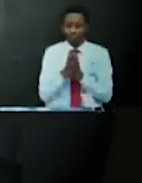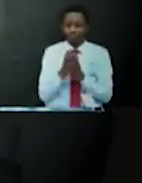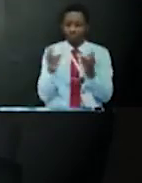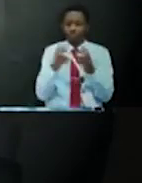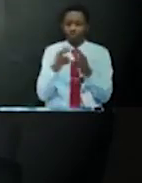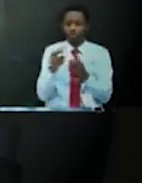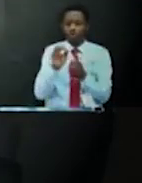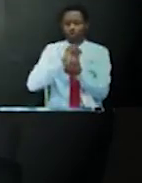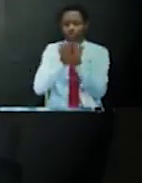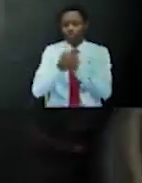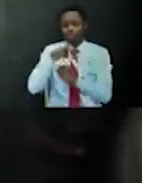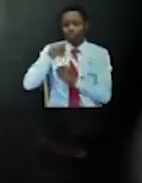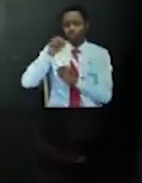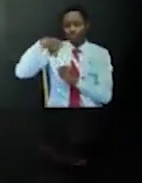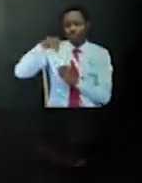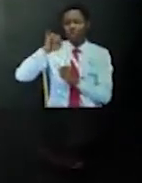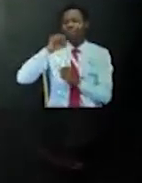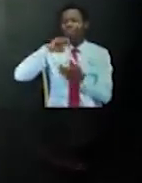life.